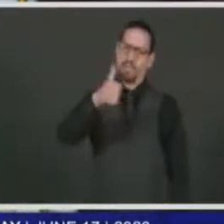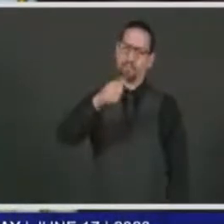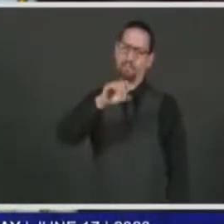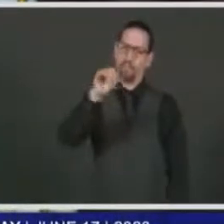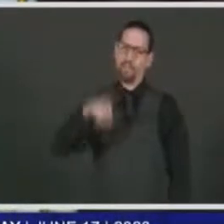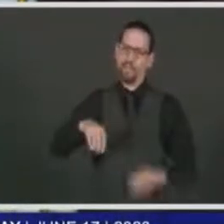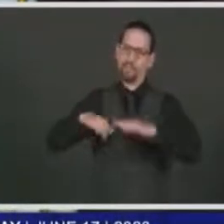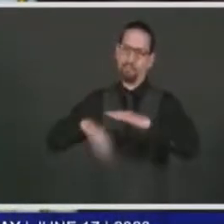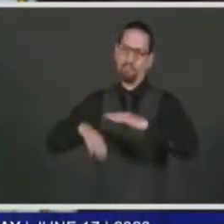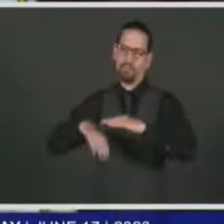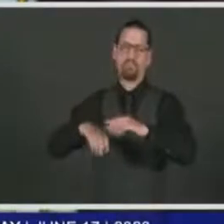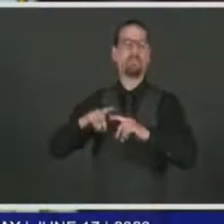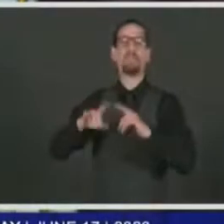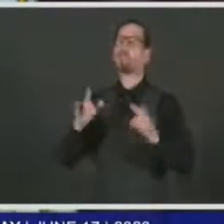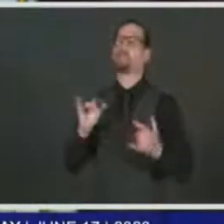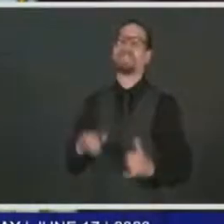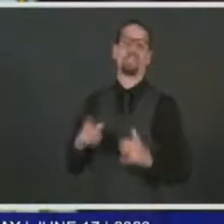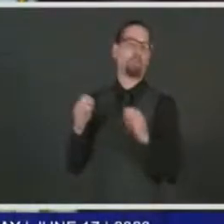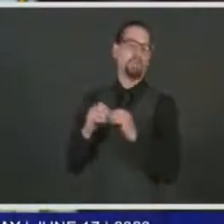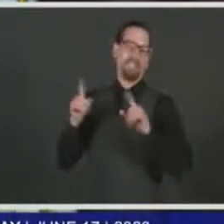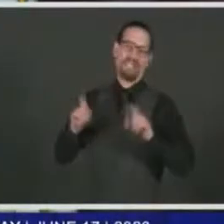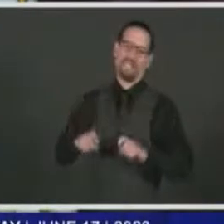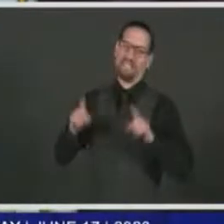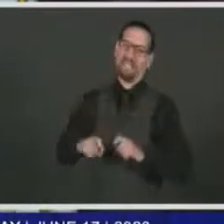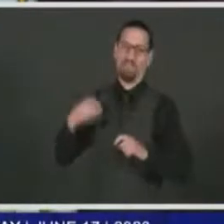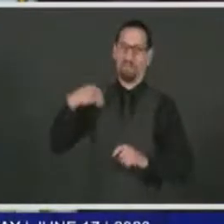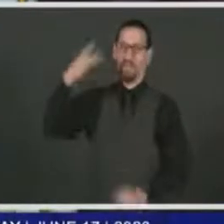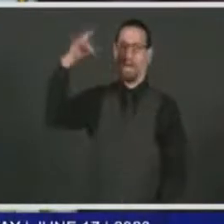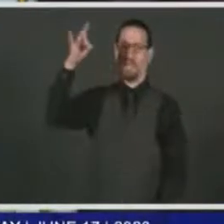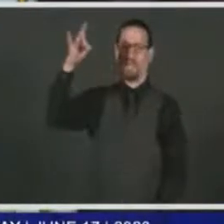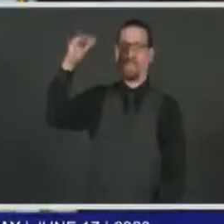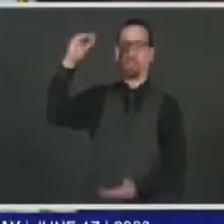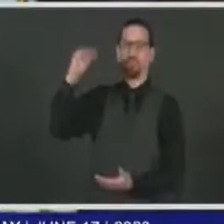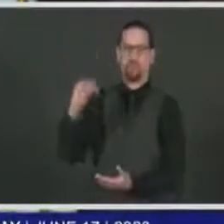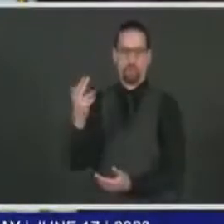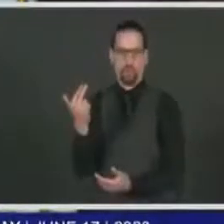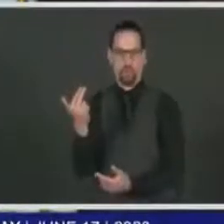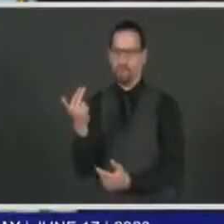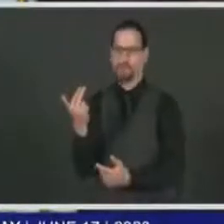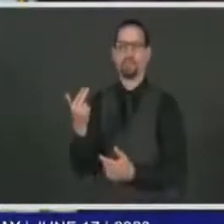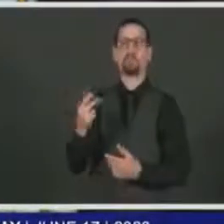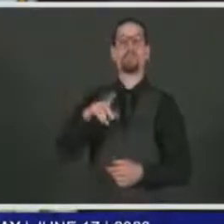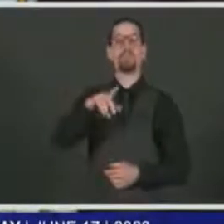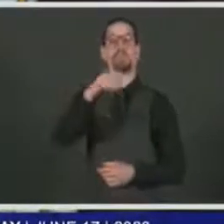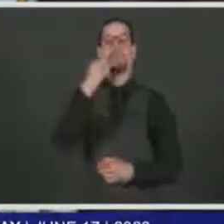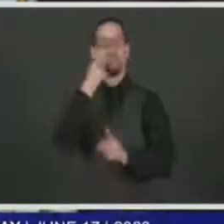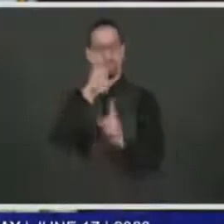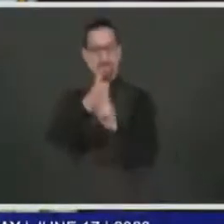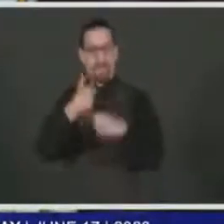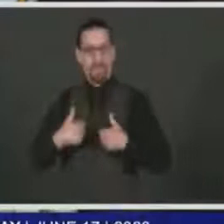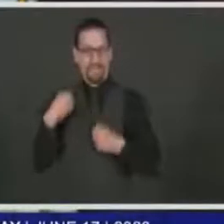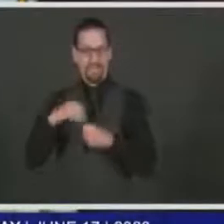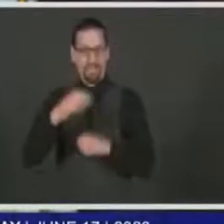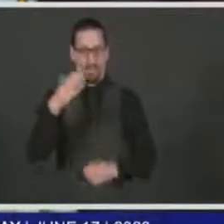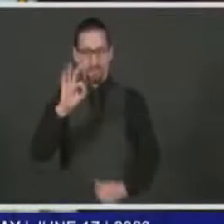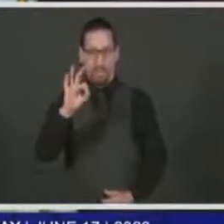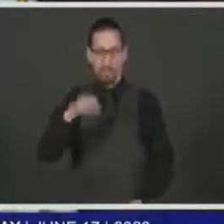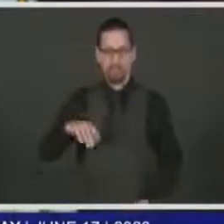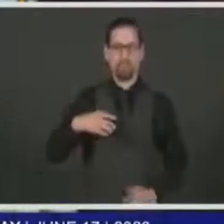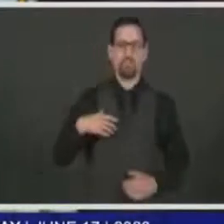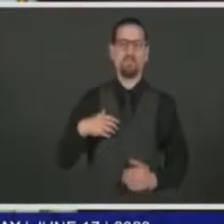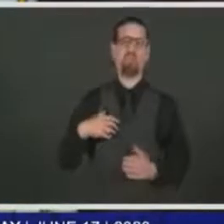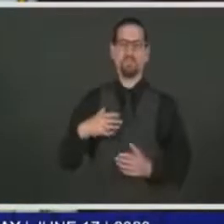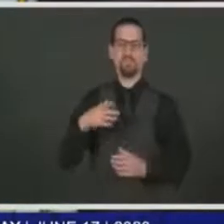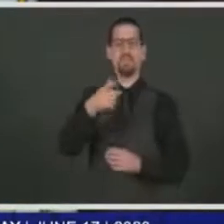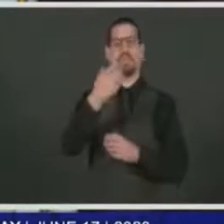testing. But if you're listening to me and you're nervous, in a couple weeks, we've gone from 22% to